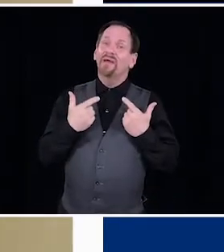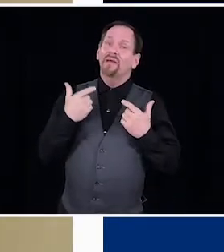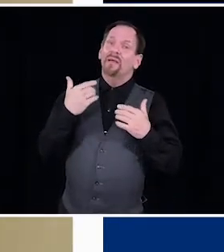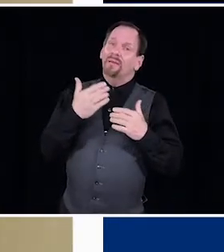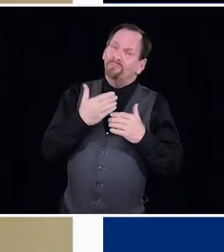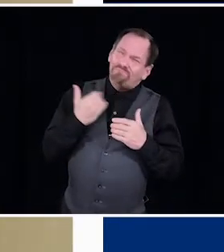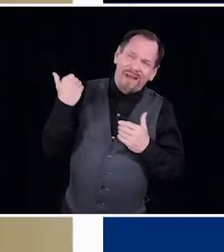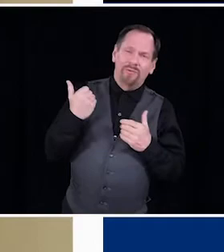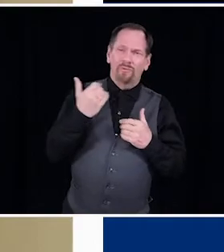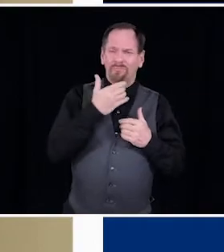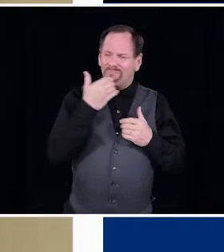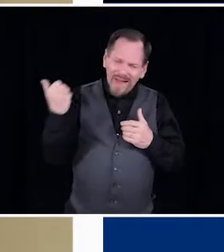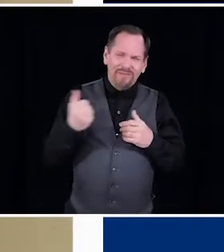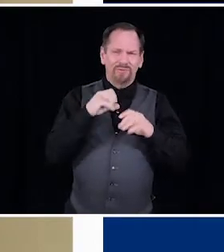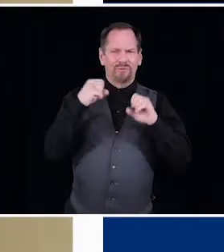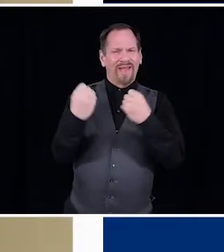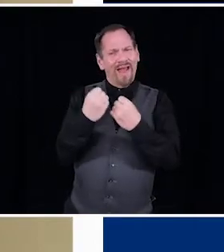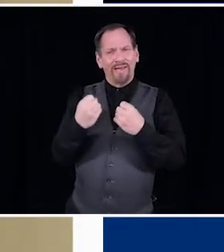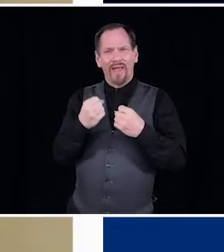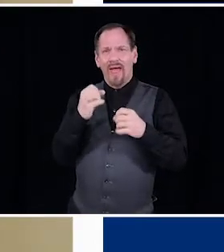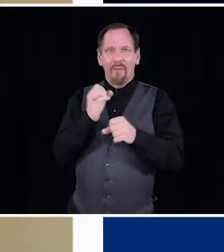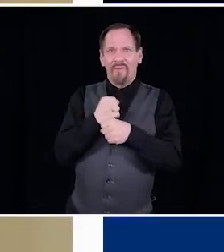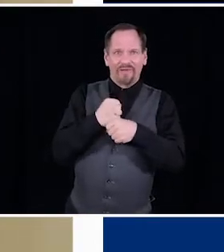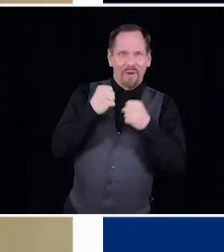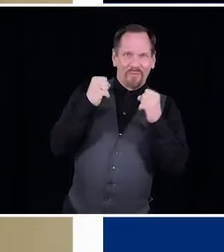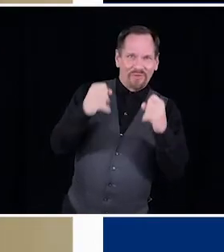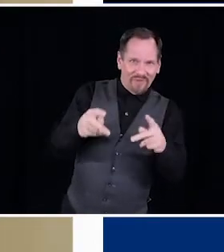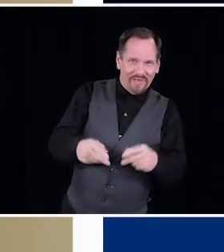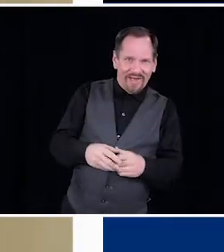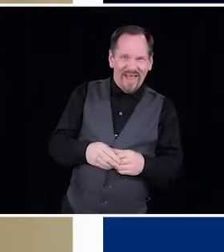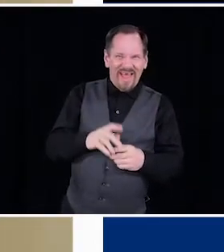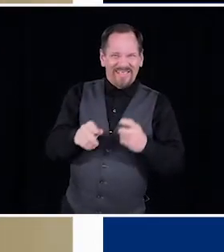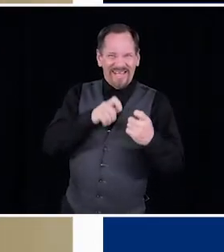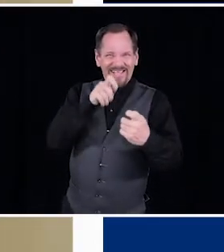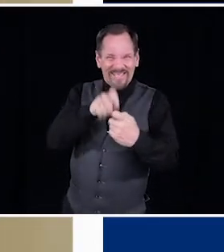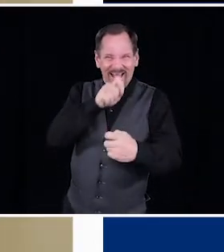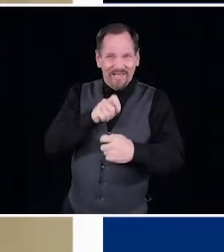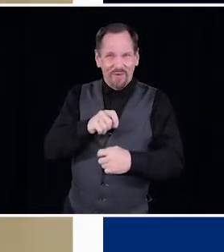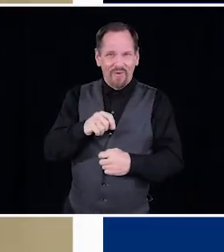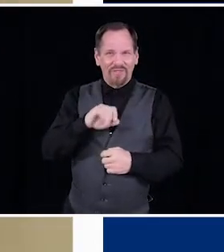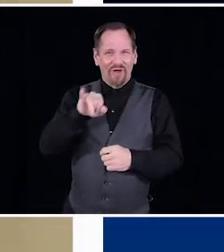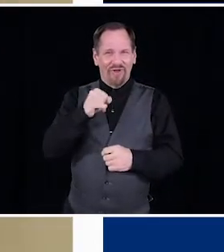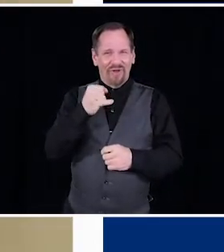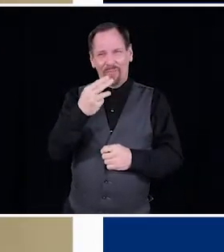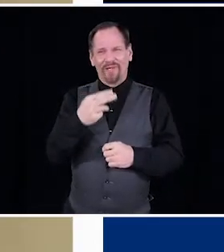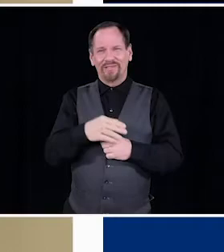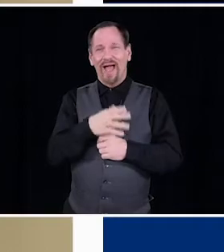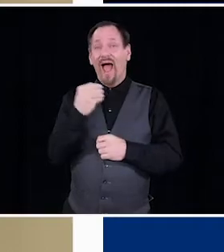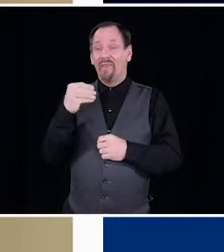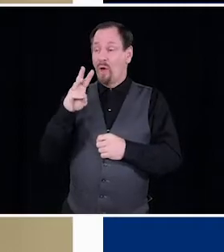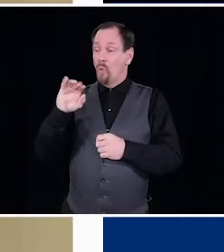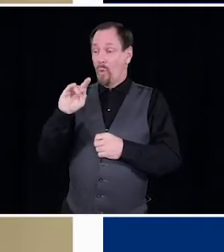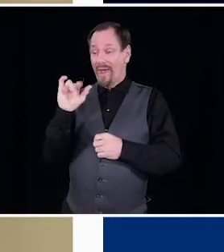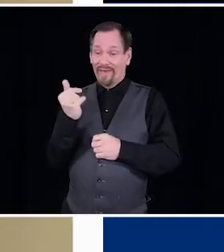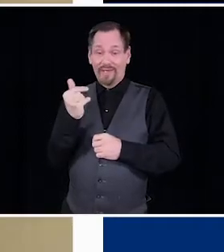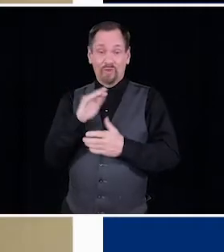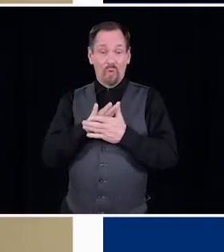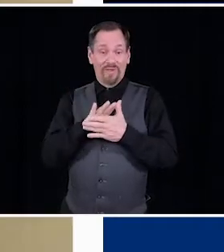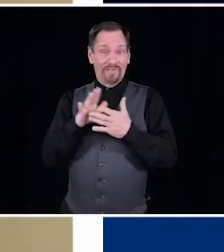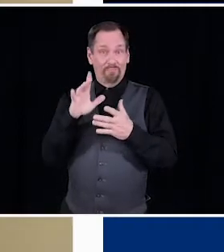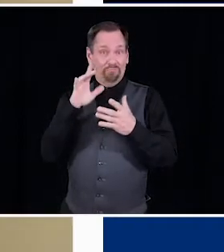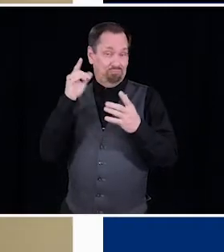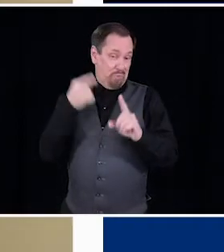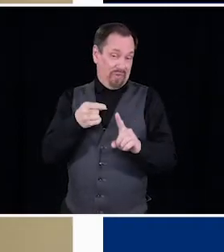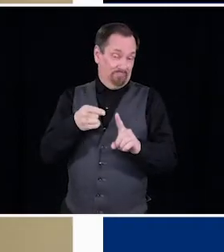advances society, and creates opportunity. That's exactly what Hopkins and the Whiting School is all about. The